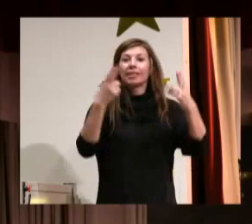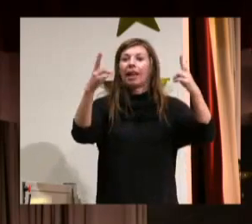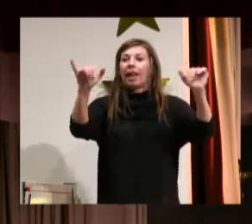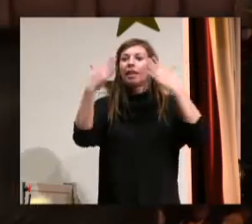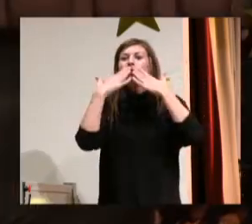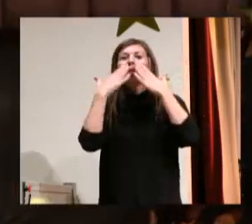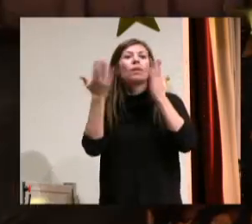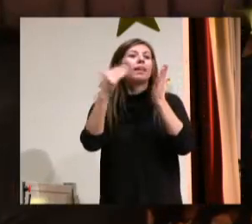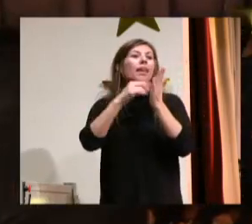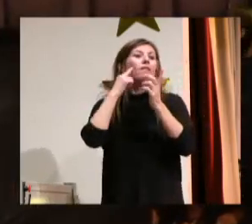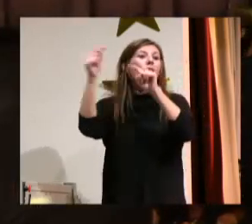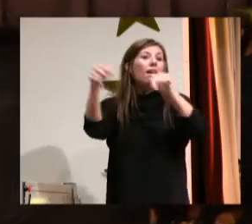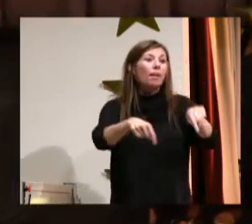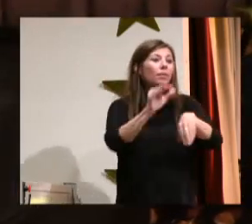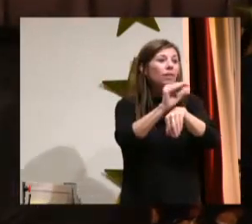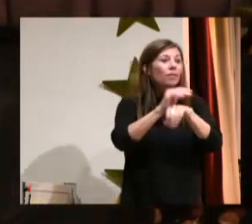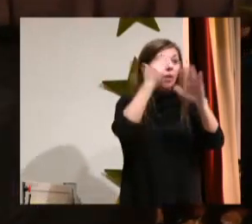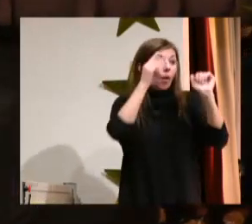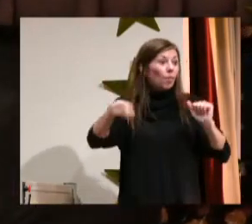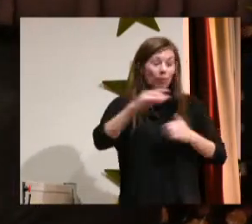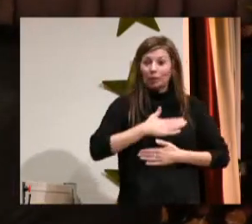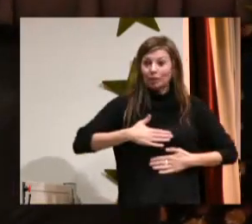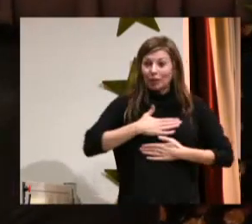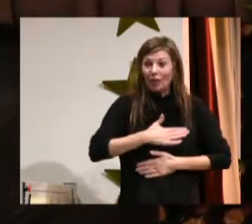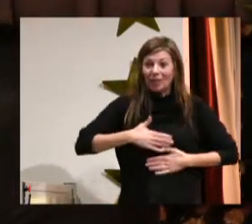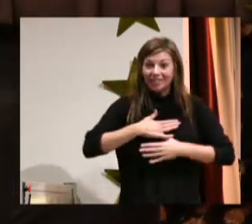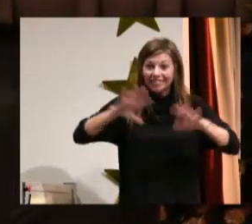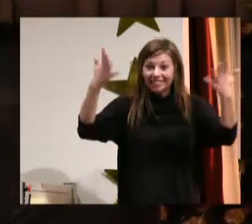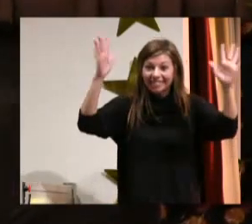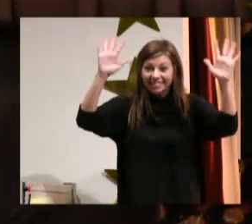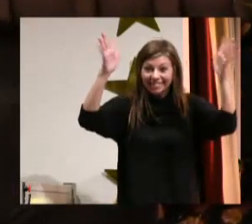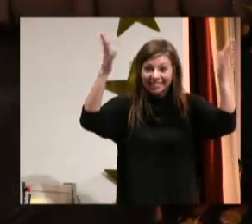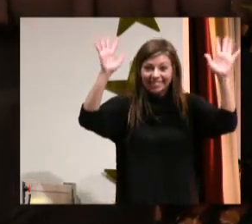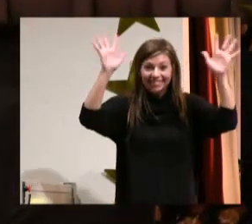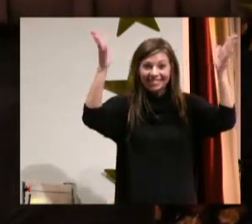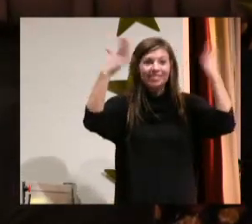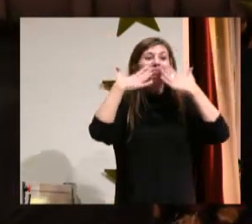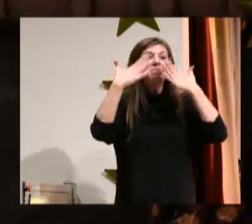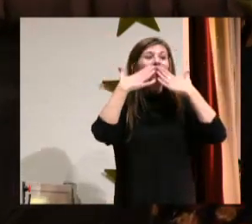Hey, thanks so much again for coming out tonight. We hope you enjoyed it. Thank you.